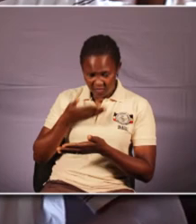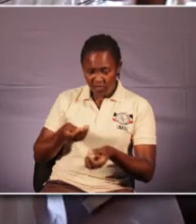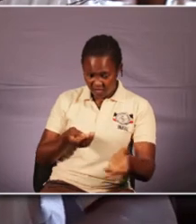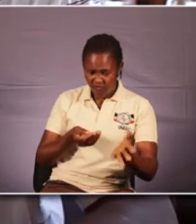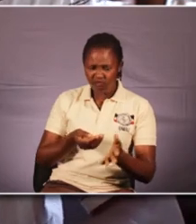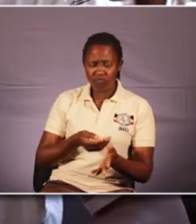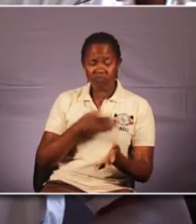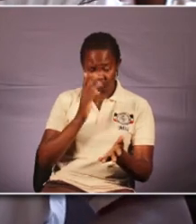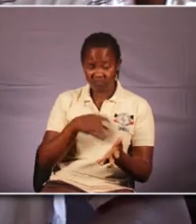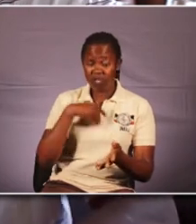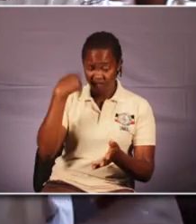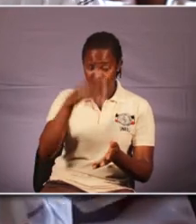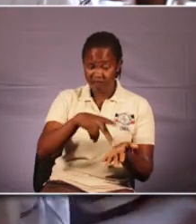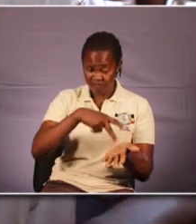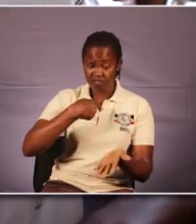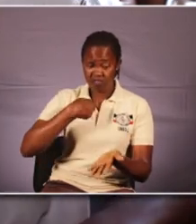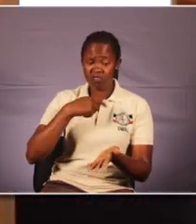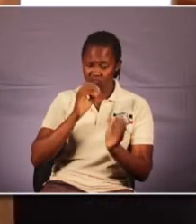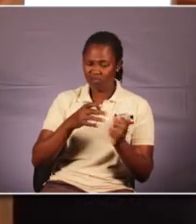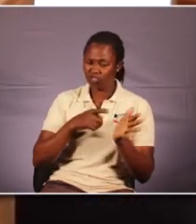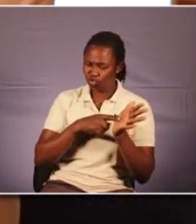Just come with someone, I'll show you how to hook her up.